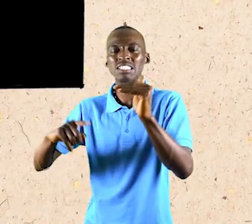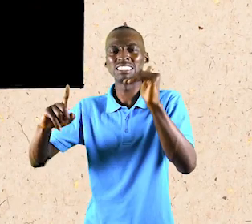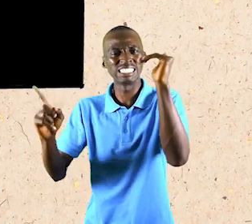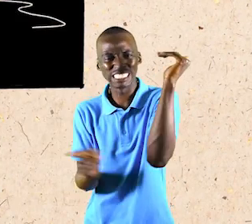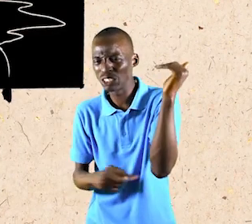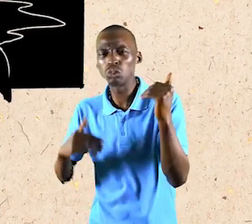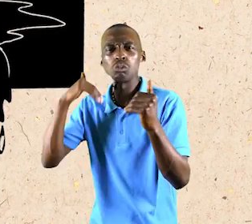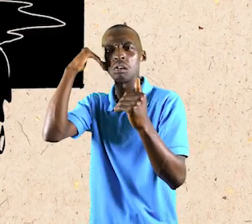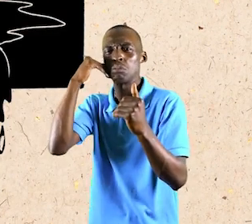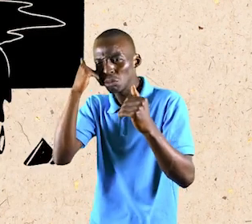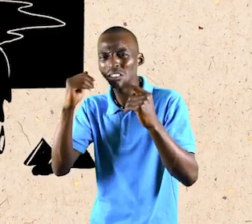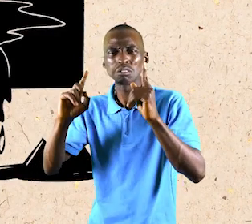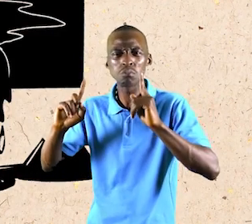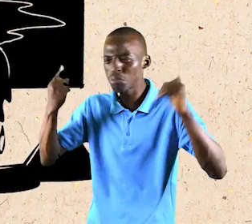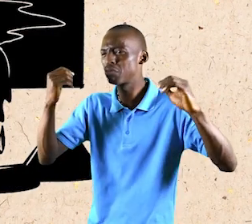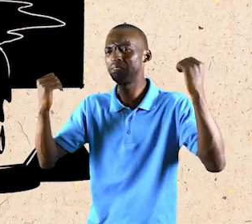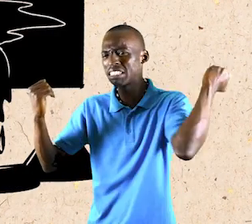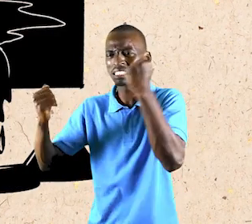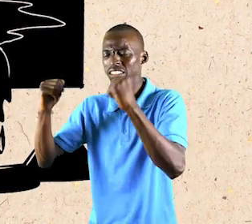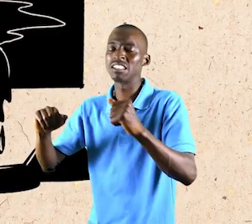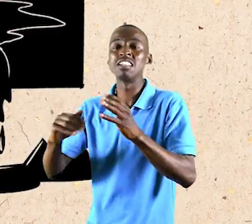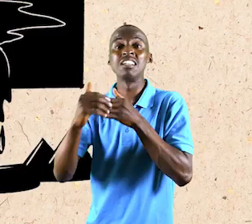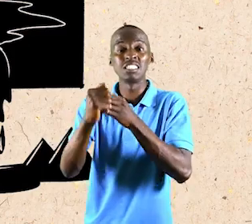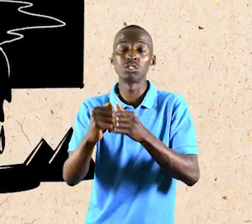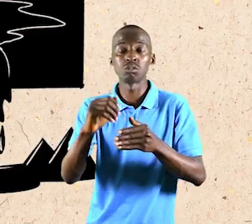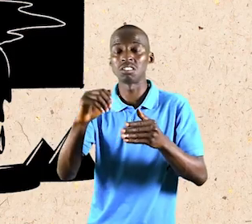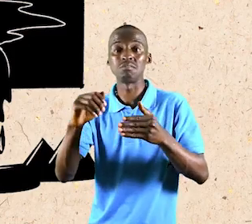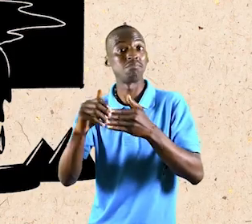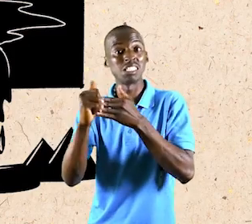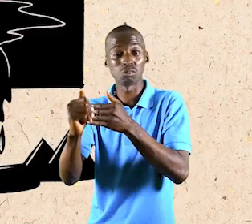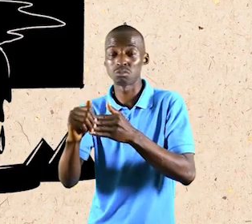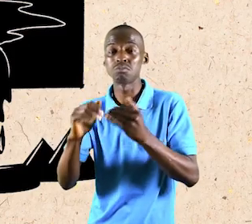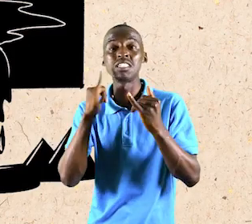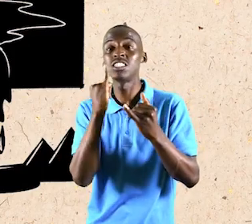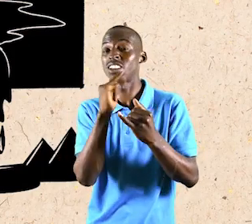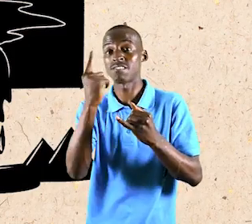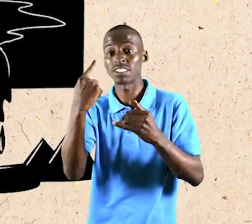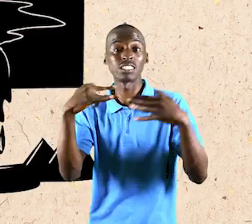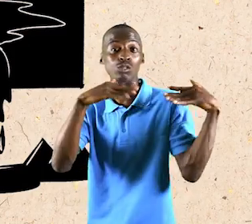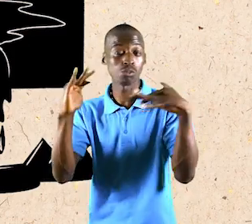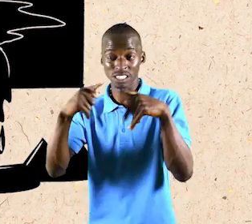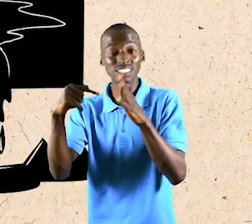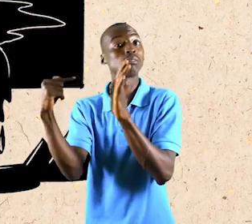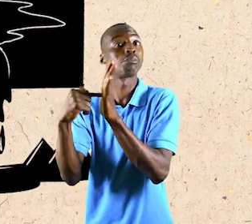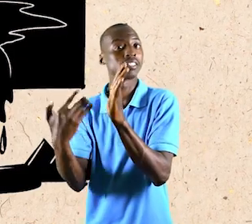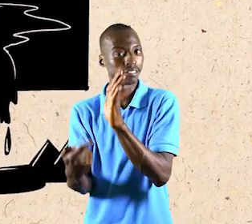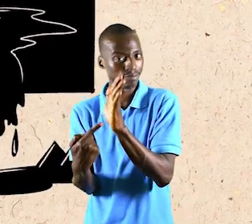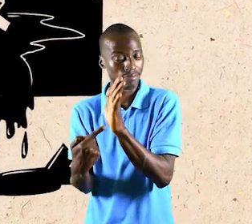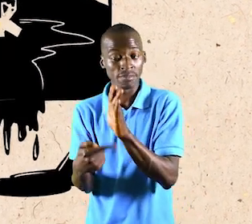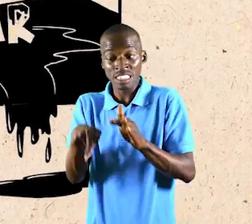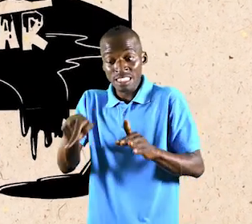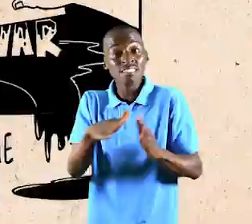and violence, which all leads to Israel's first civil war. It's very disturbing. And that's the point.